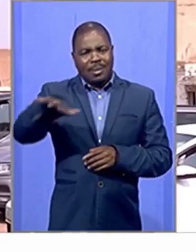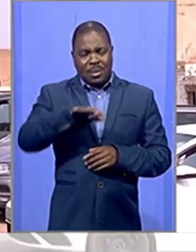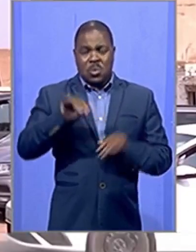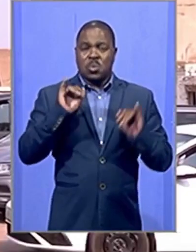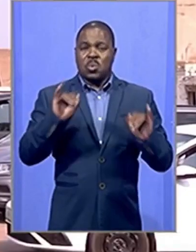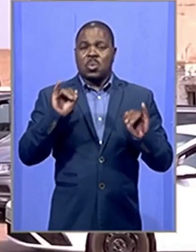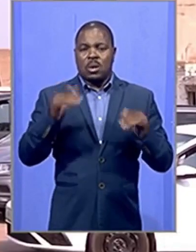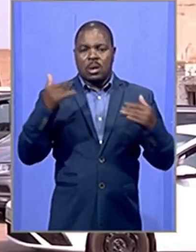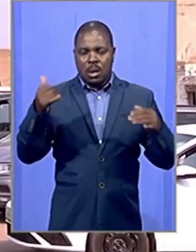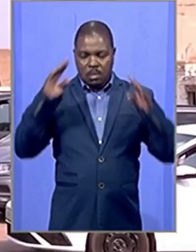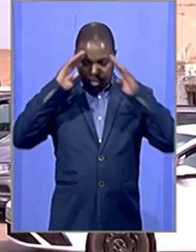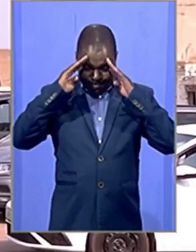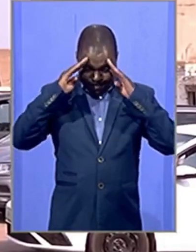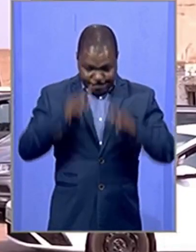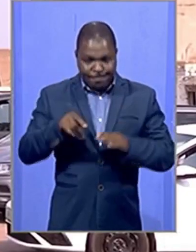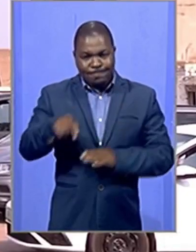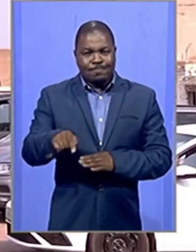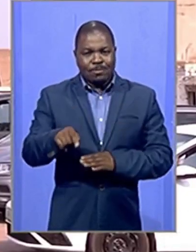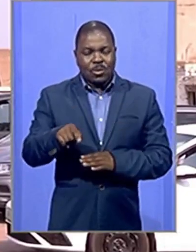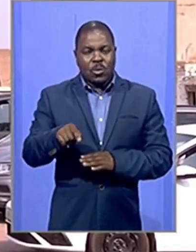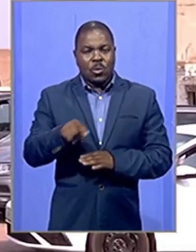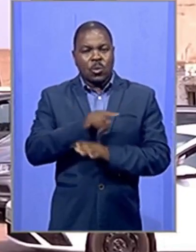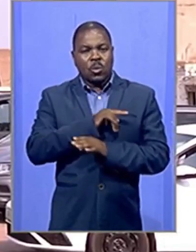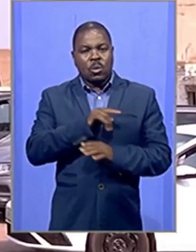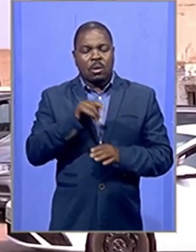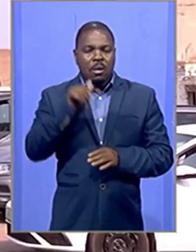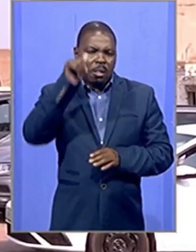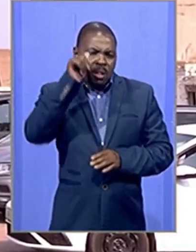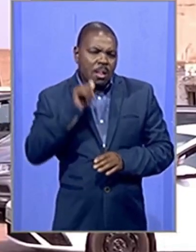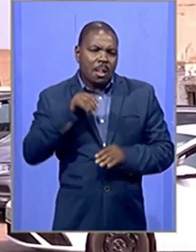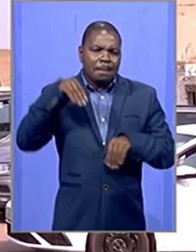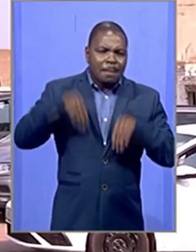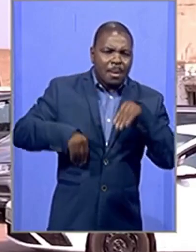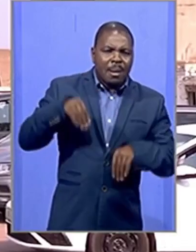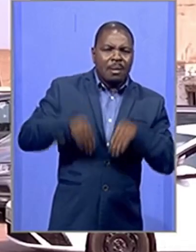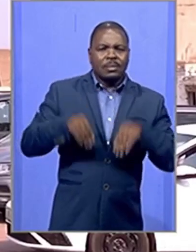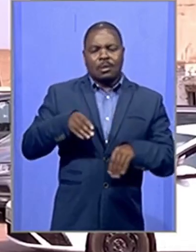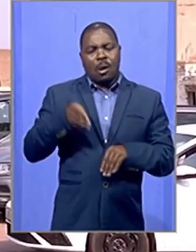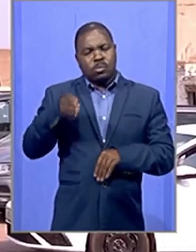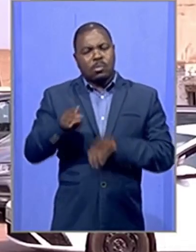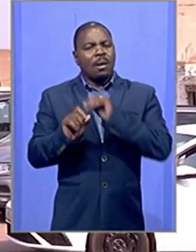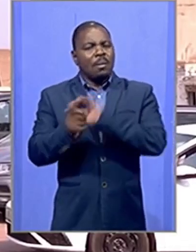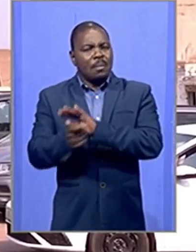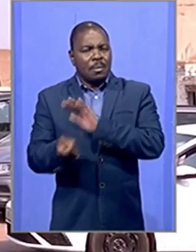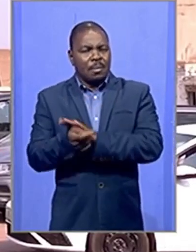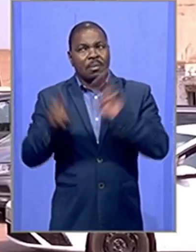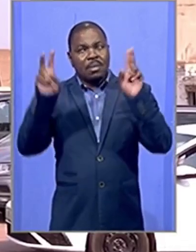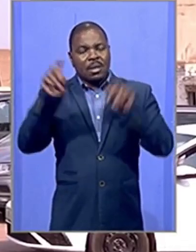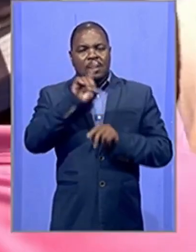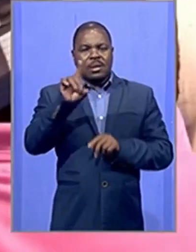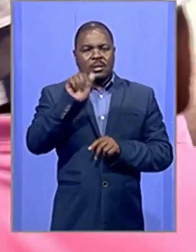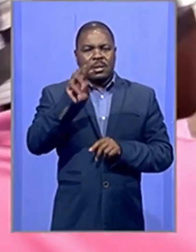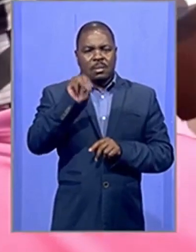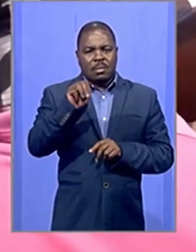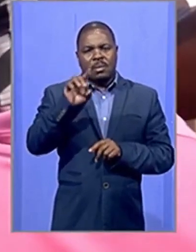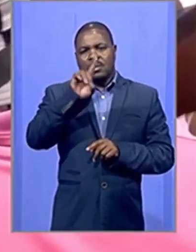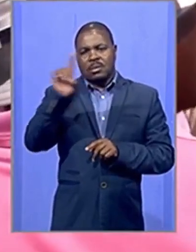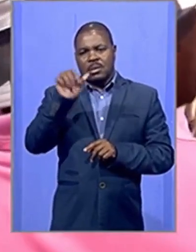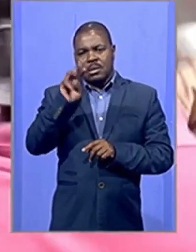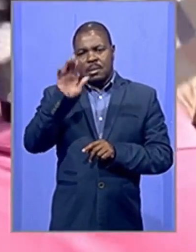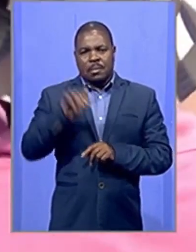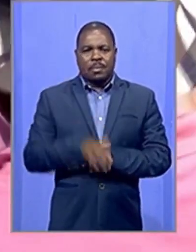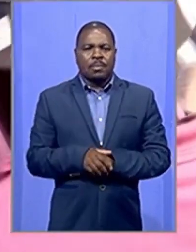sharp spotlight on the illegal and illicit mining that the Zamazamas are doing. Go boikuelo jwa